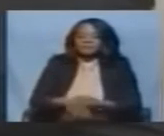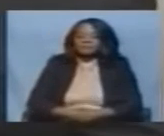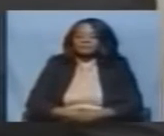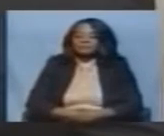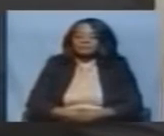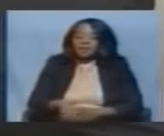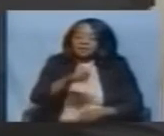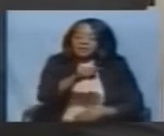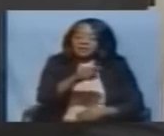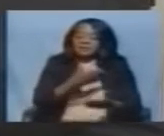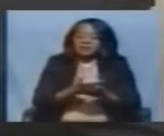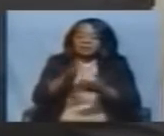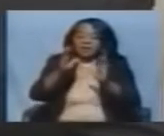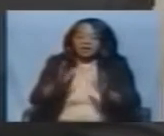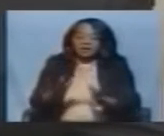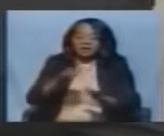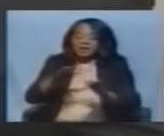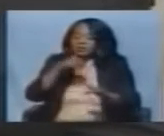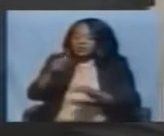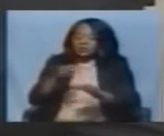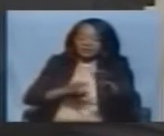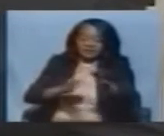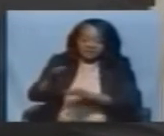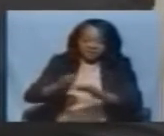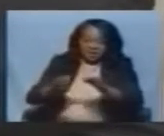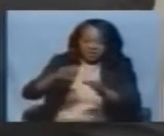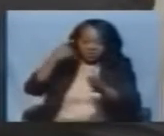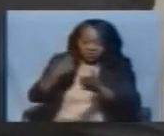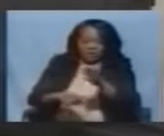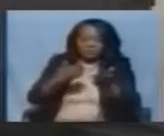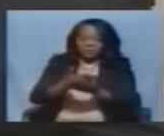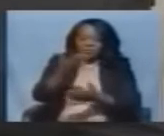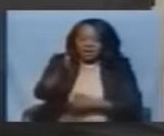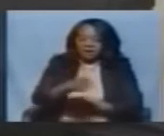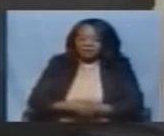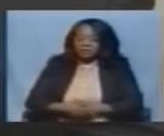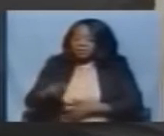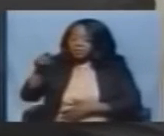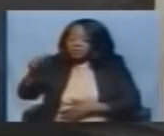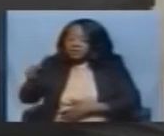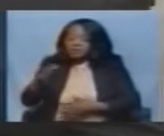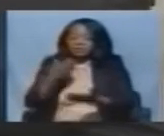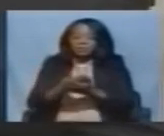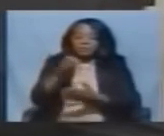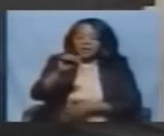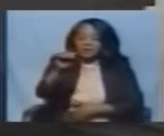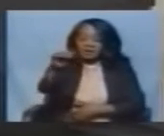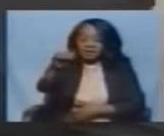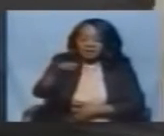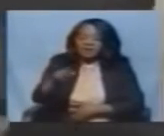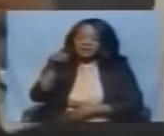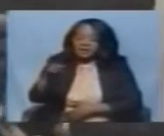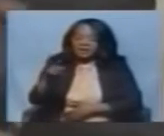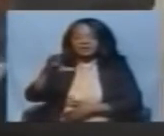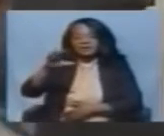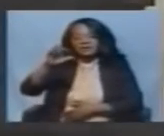because the buyer does not define what he needs to buy. He has to be told by the end user, you need to buy me a car. Okay, that requisition is made